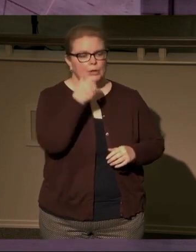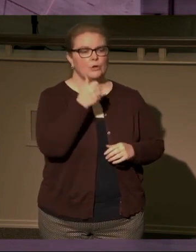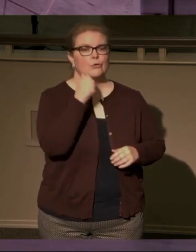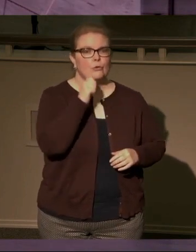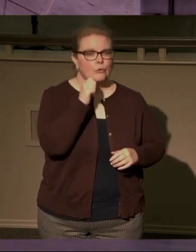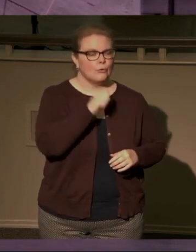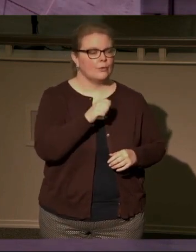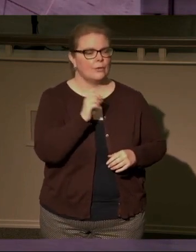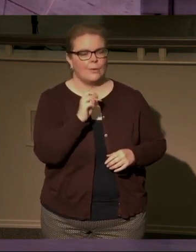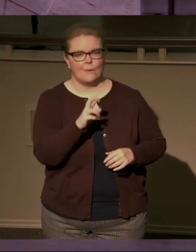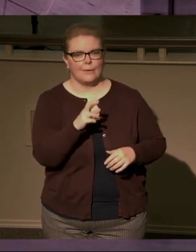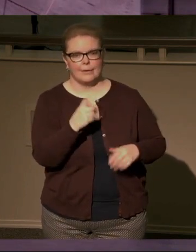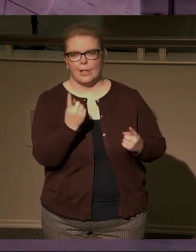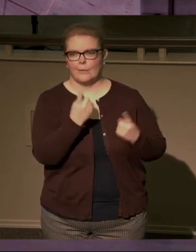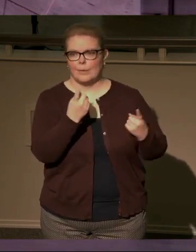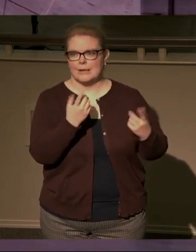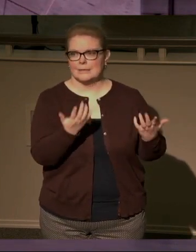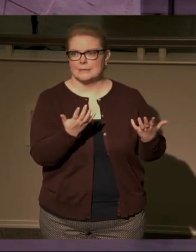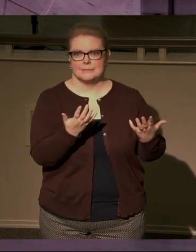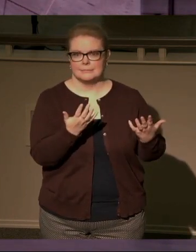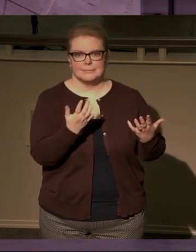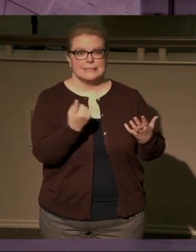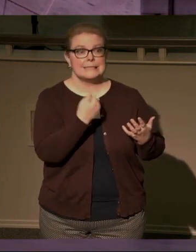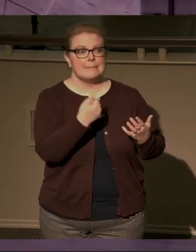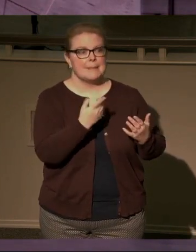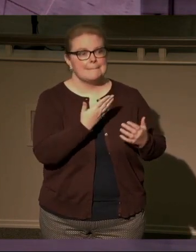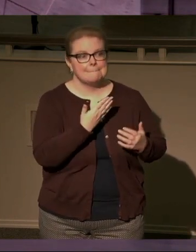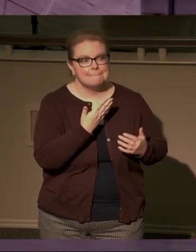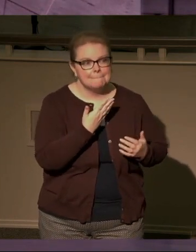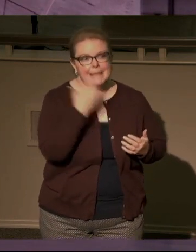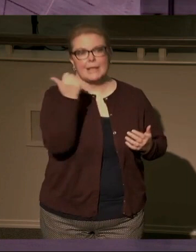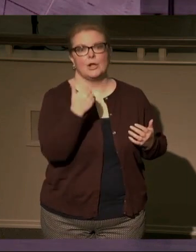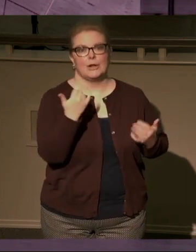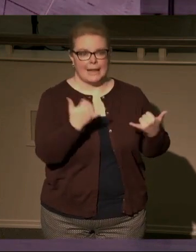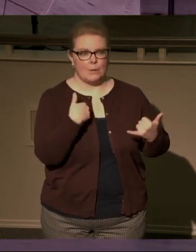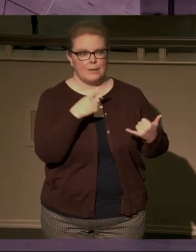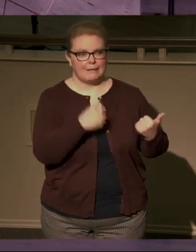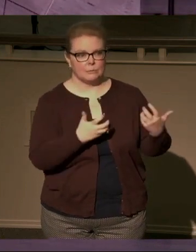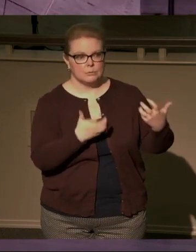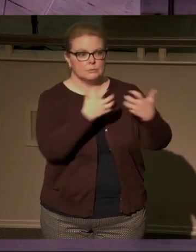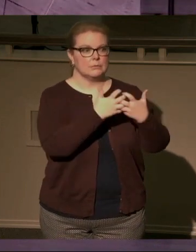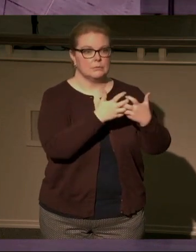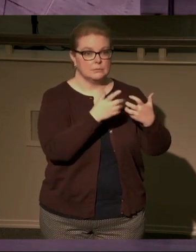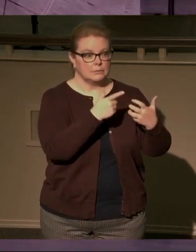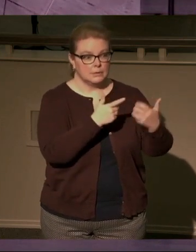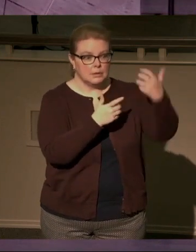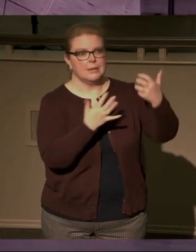There's always, right, something else out there.